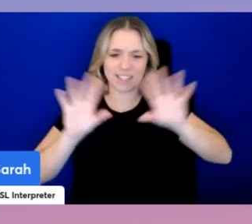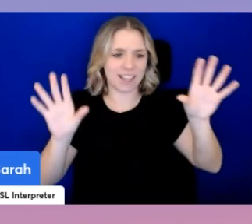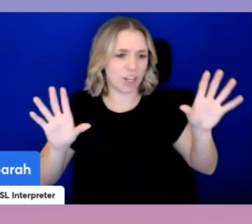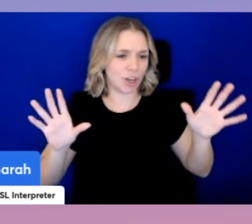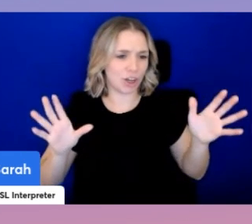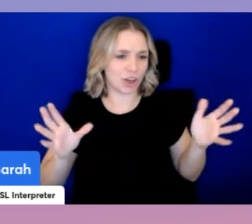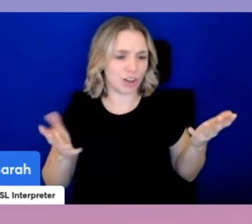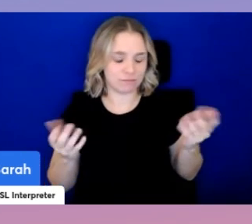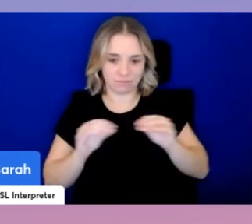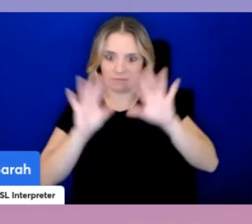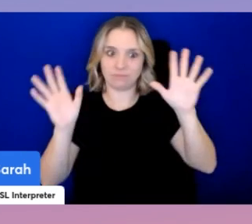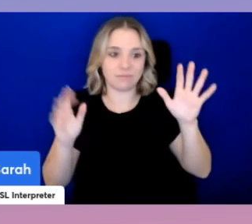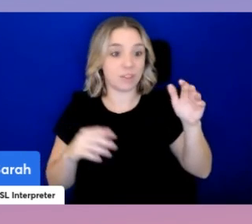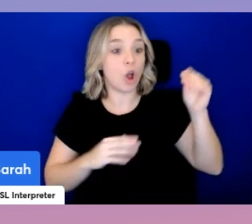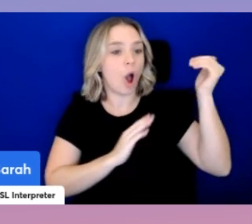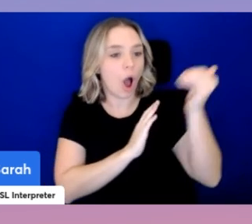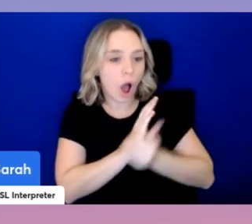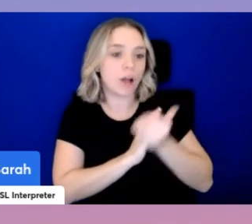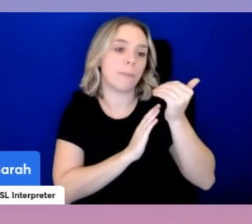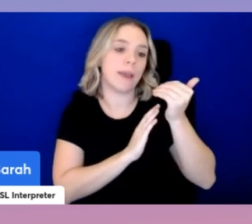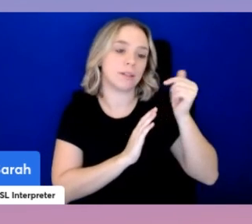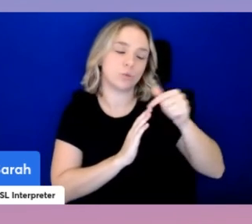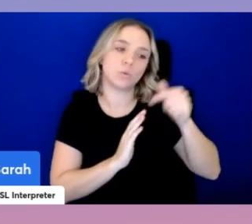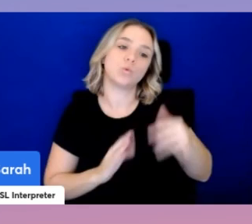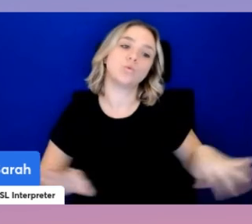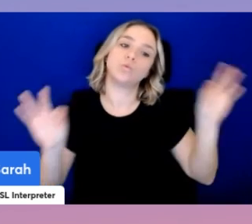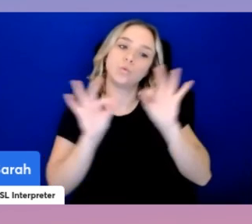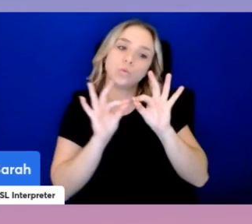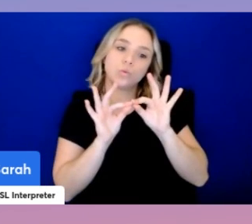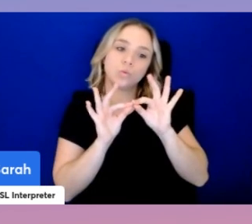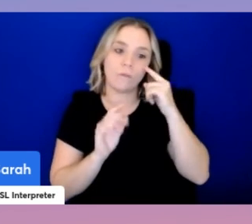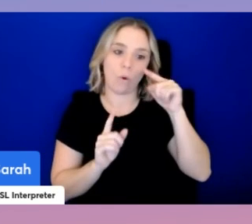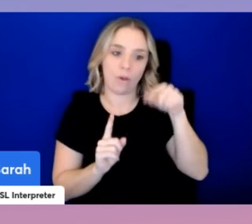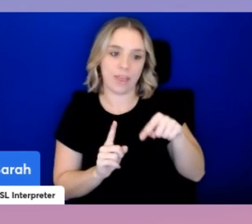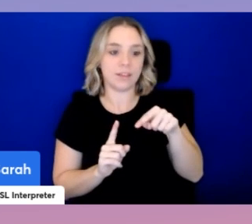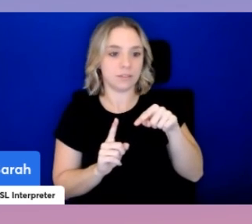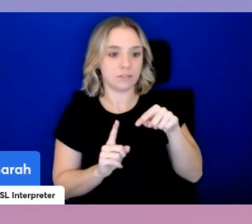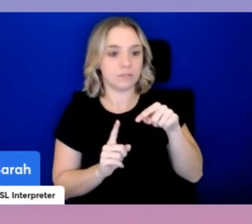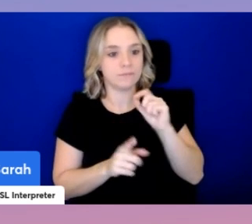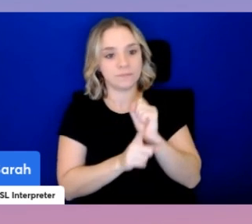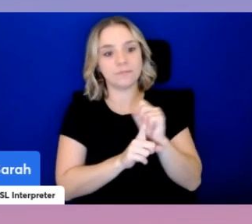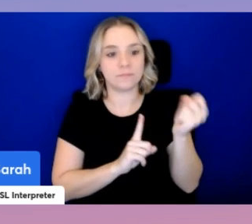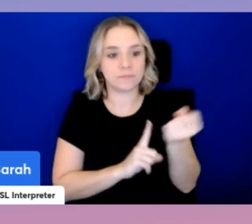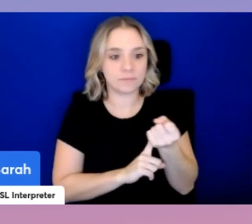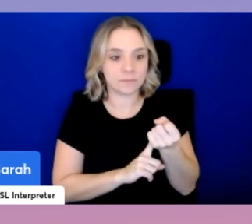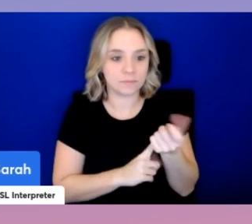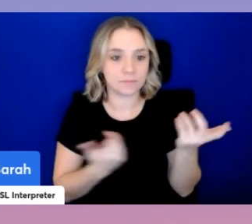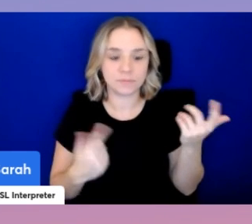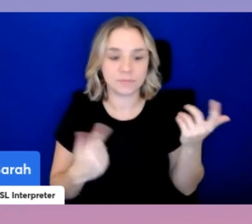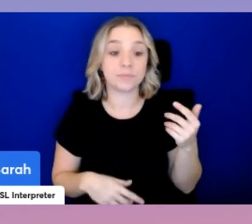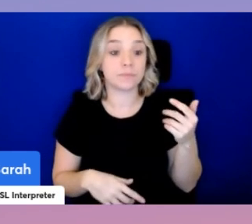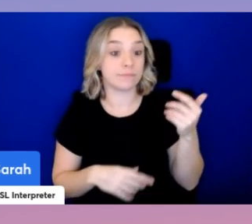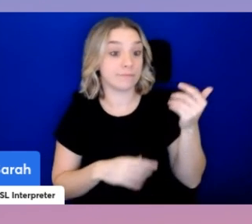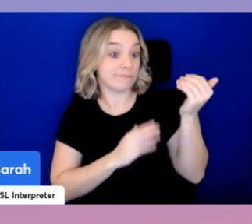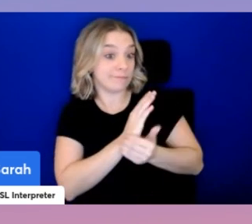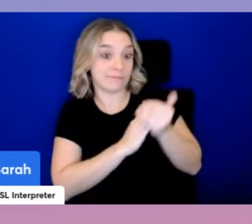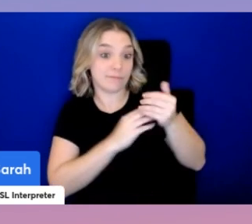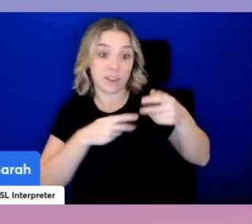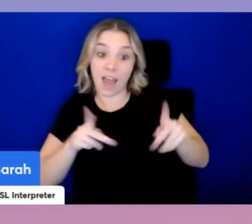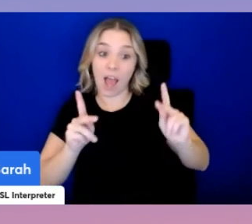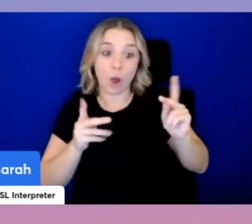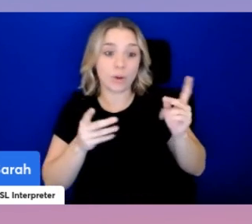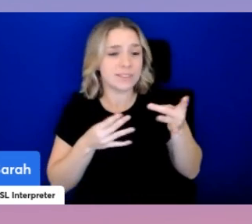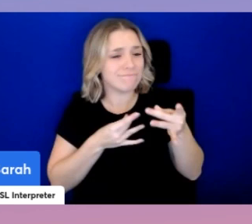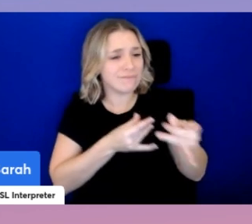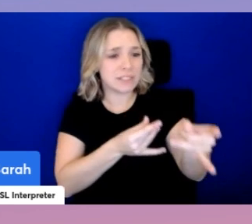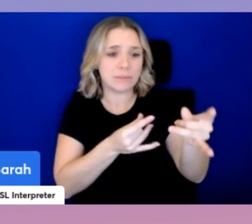that automation plays a pivotal role in this context. It enables seamless deployment of complex environments, as